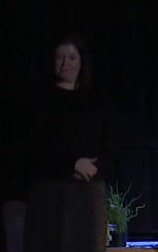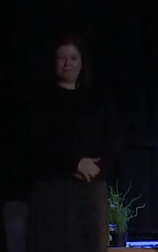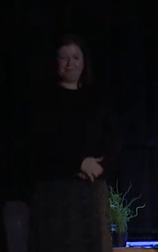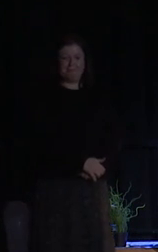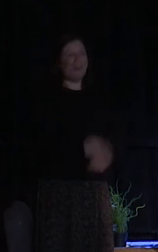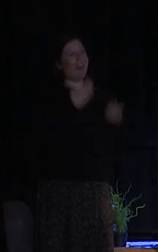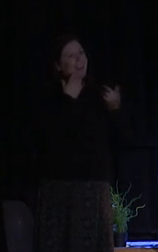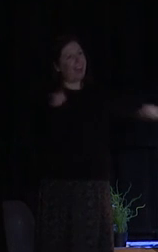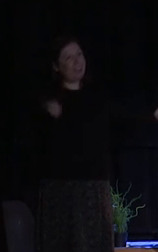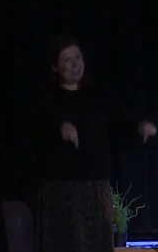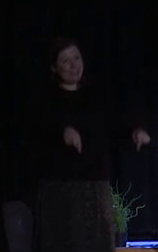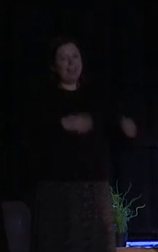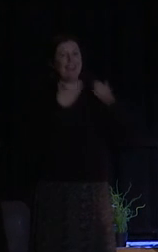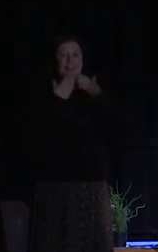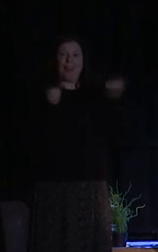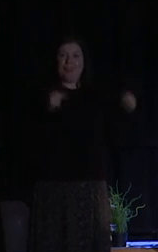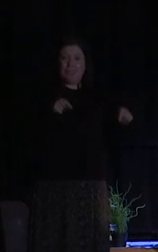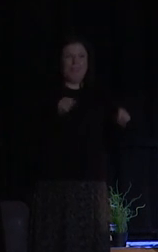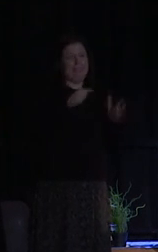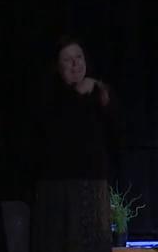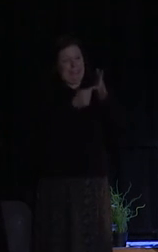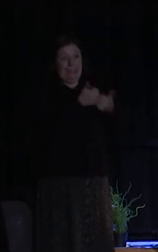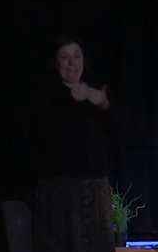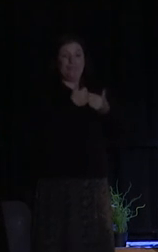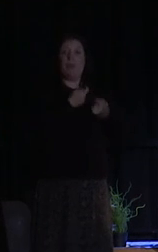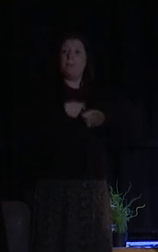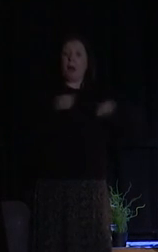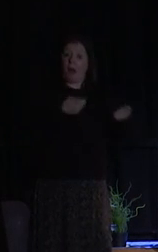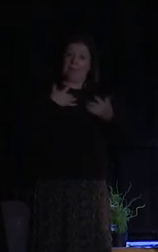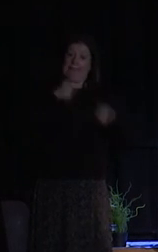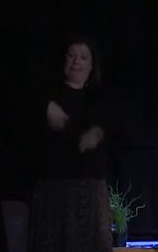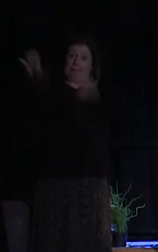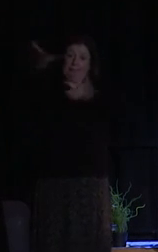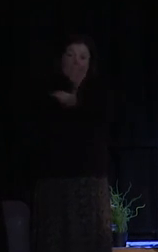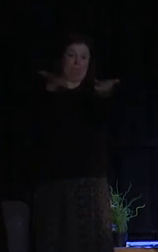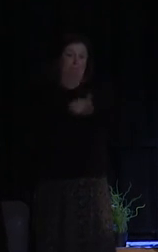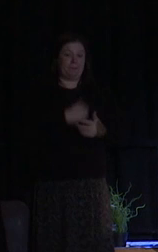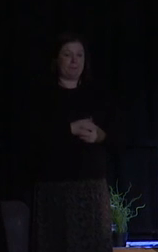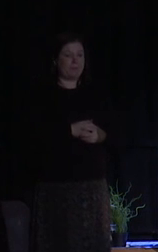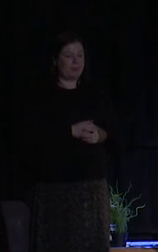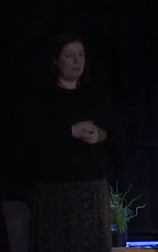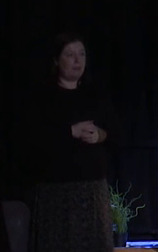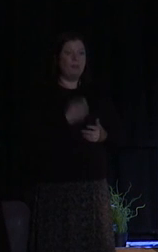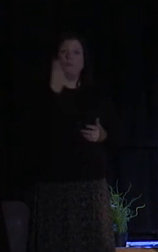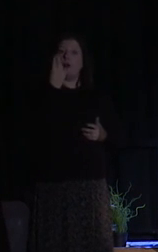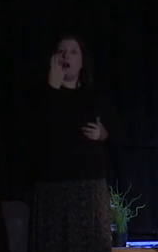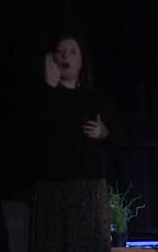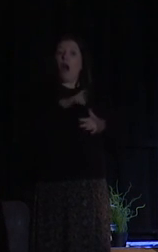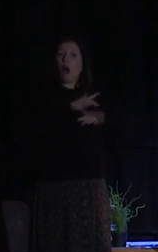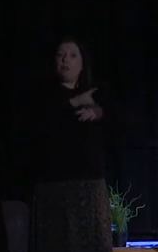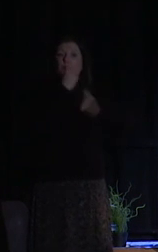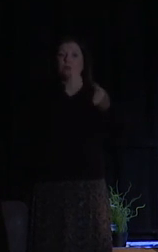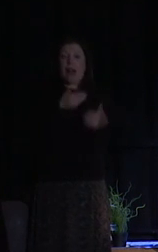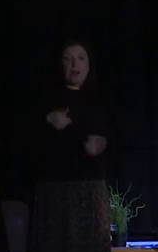you all those people. Thank you so much. Marketplace now, so if artists want to make their way out,